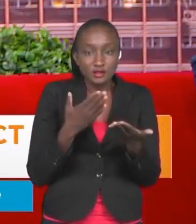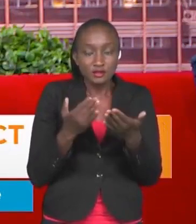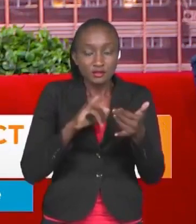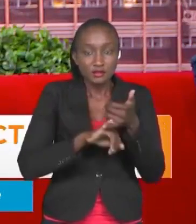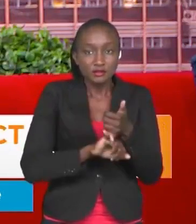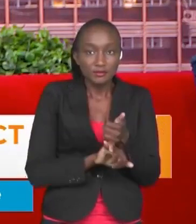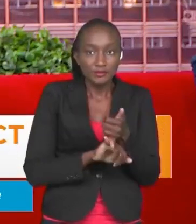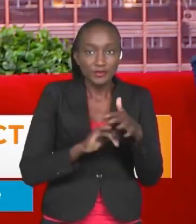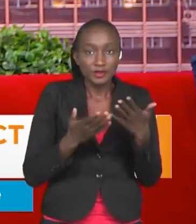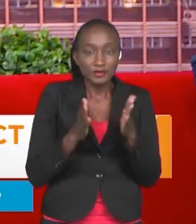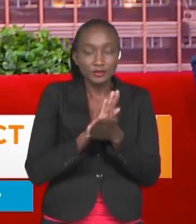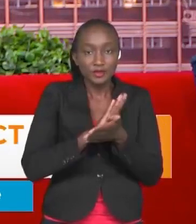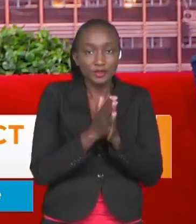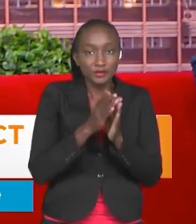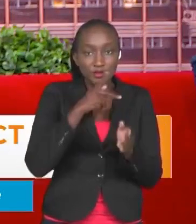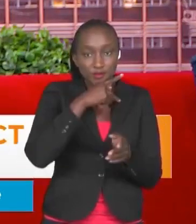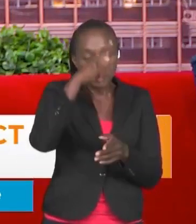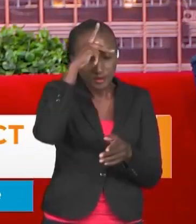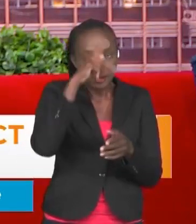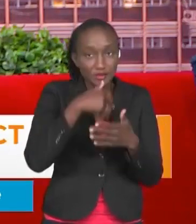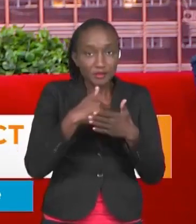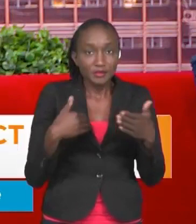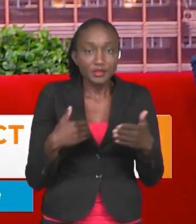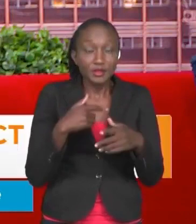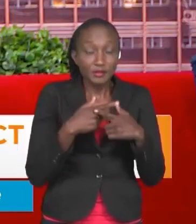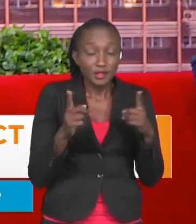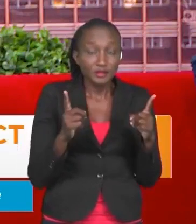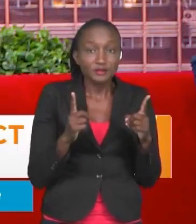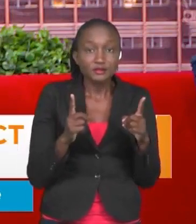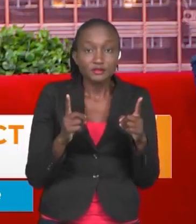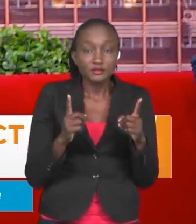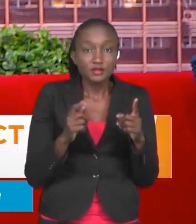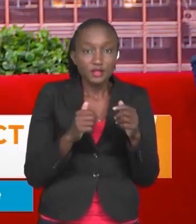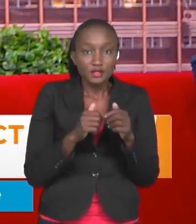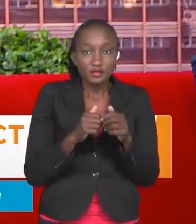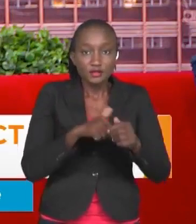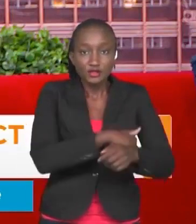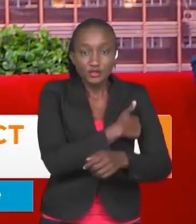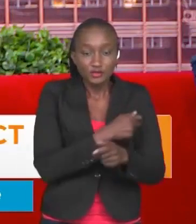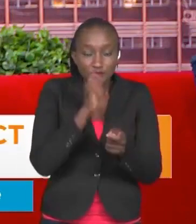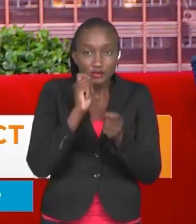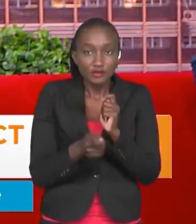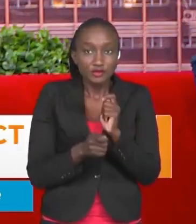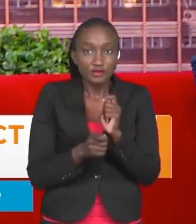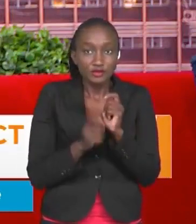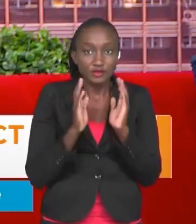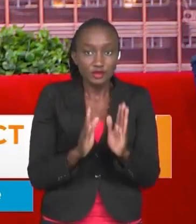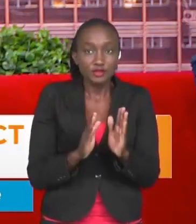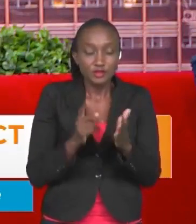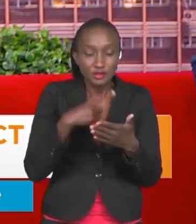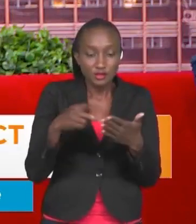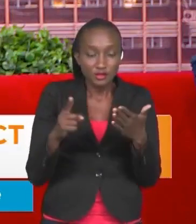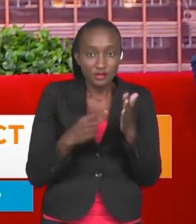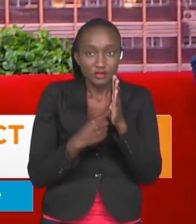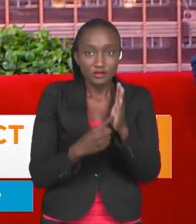marriage or being parents. Yeah. But as the Chief Justice correctly pointed it